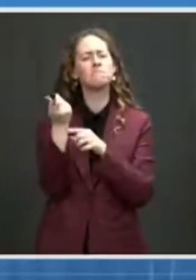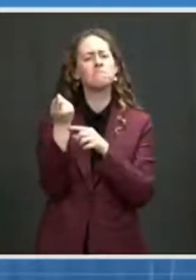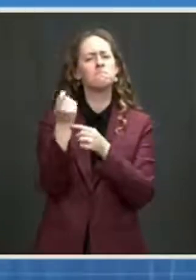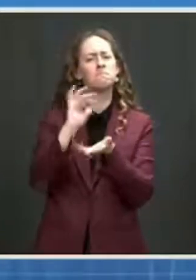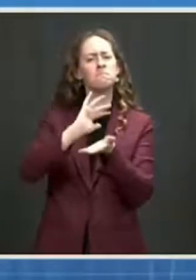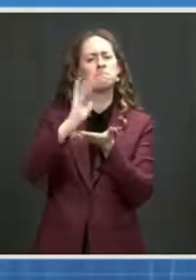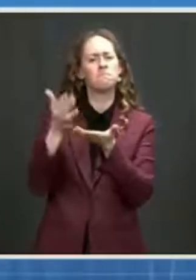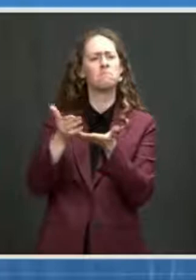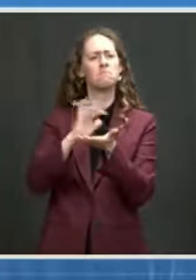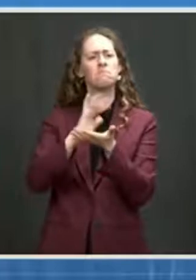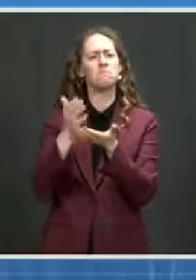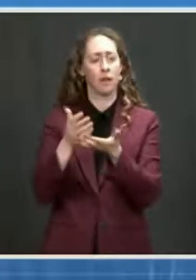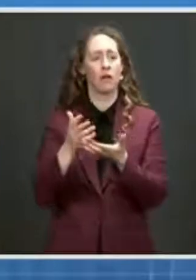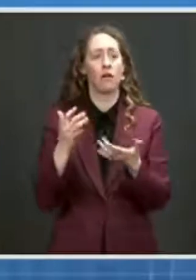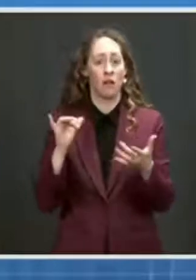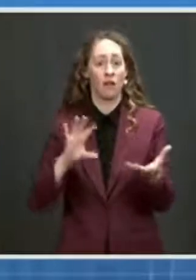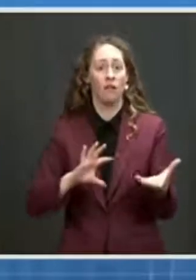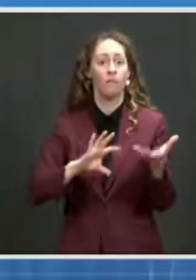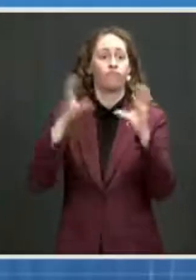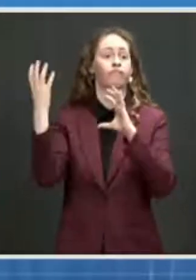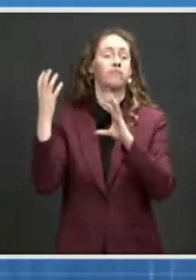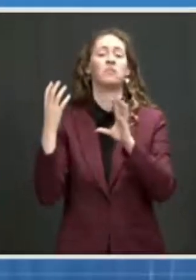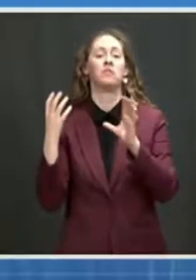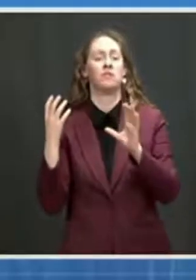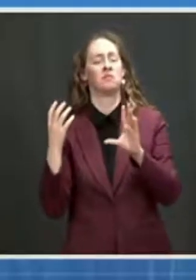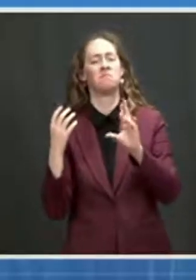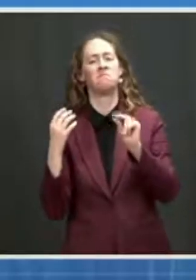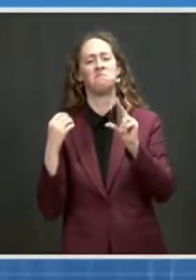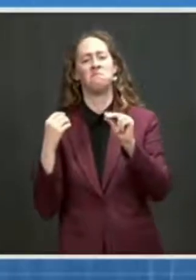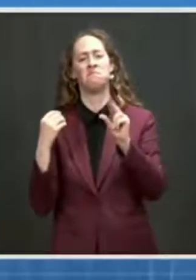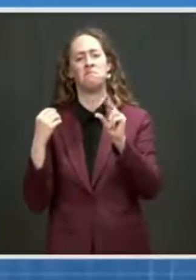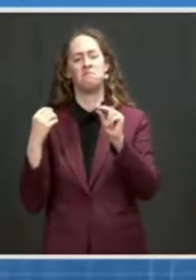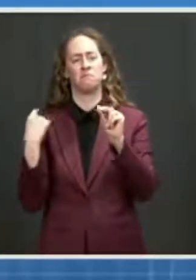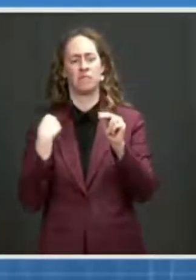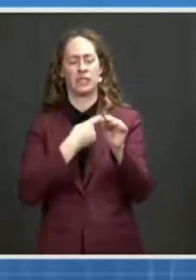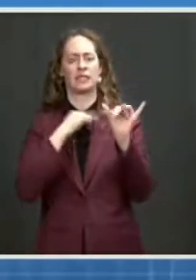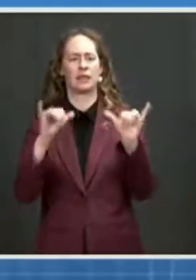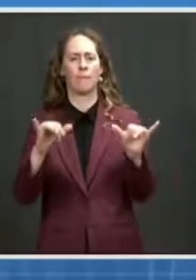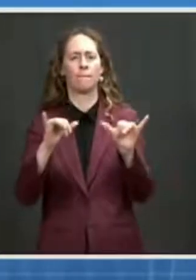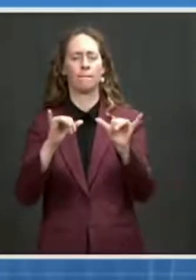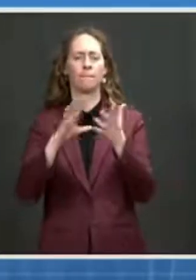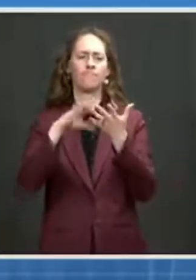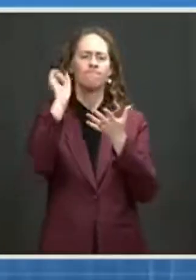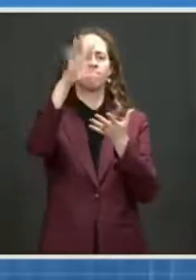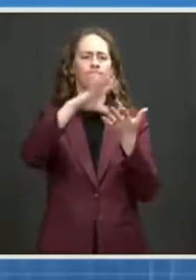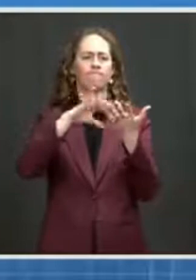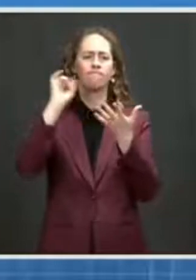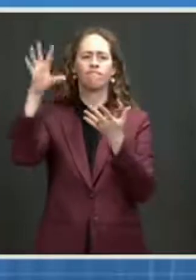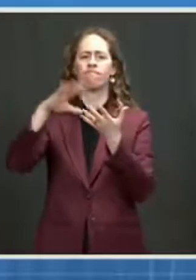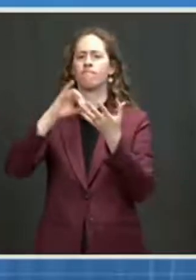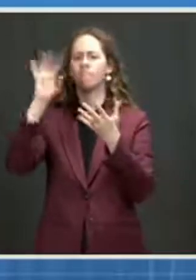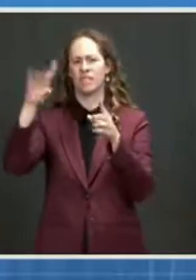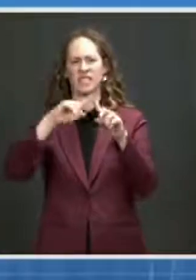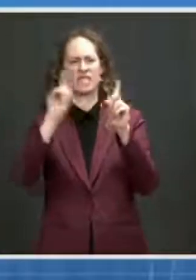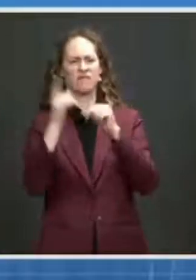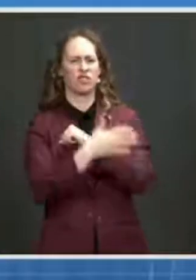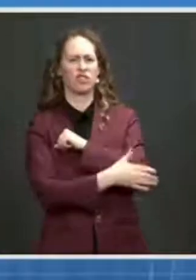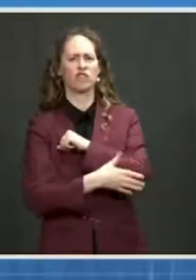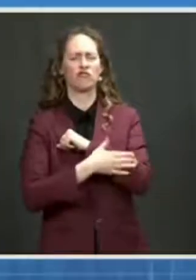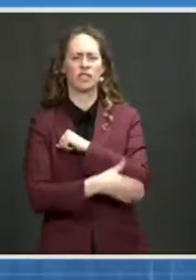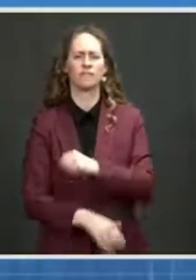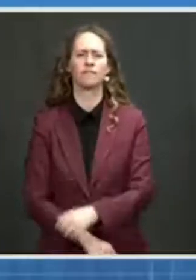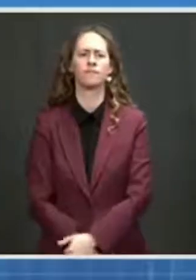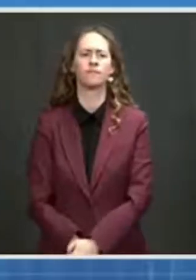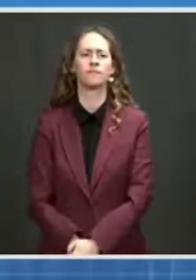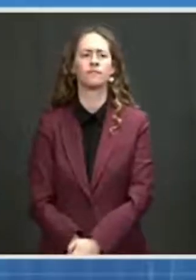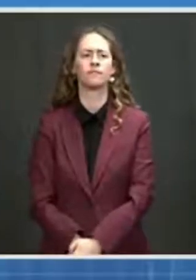any significant bearing on our ability to commit to distribute vaccines globally. We are going to be distributing, as the president committed by